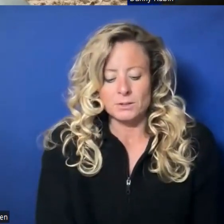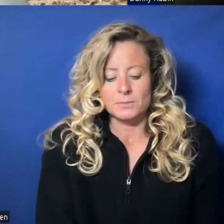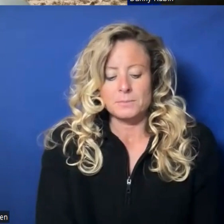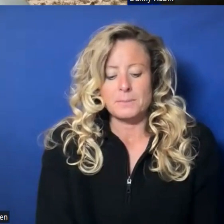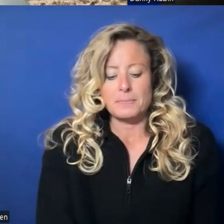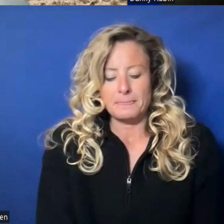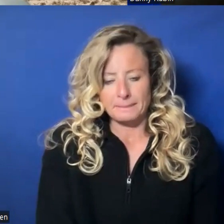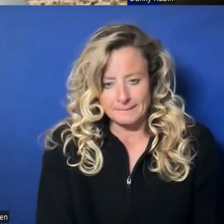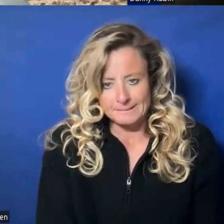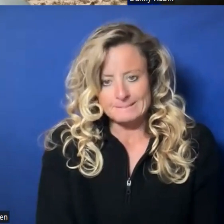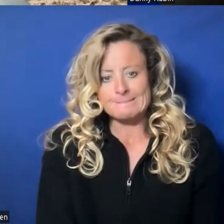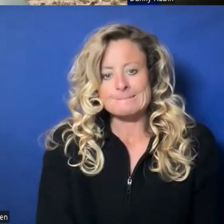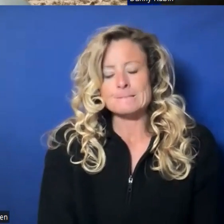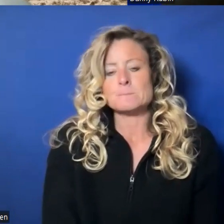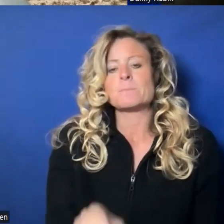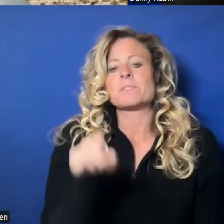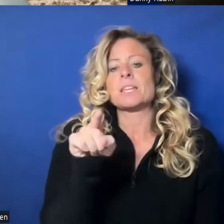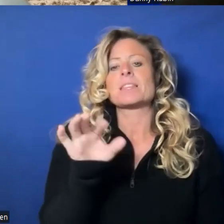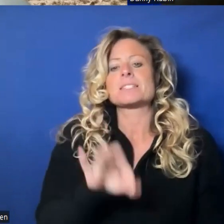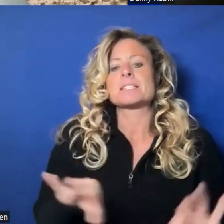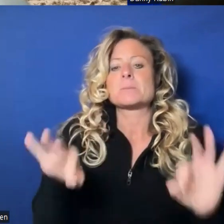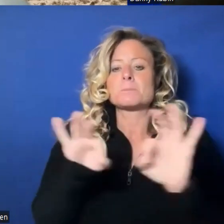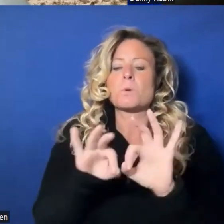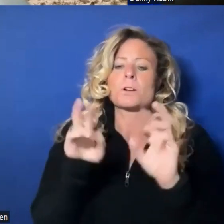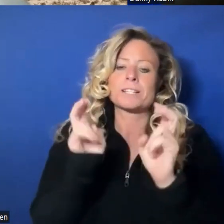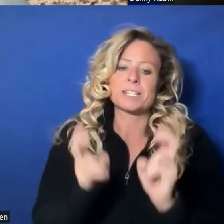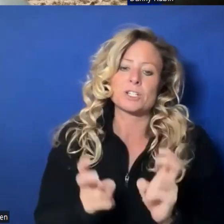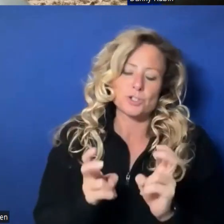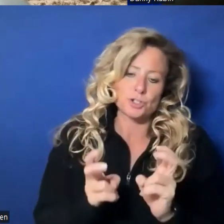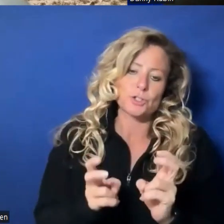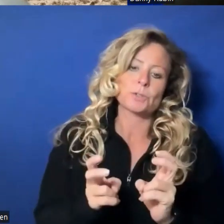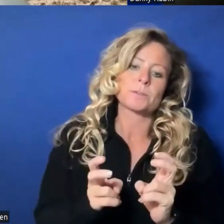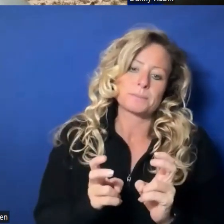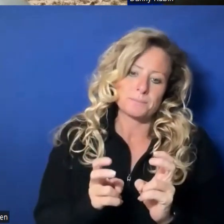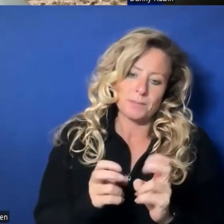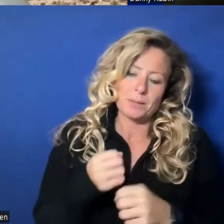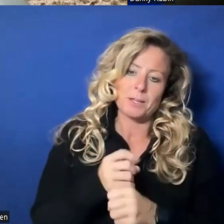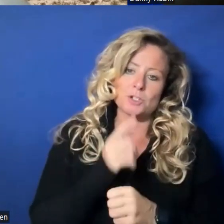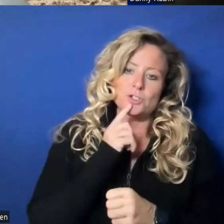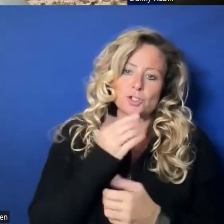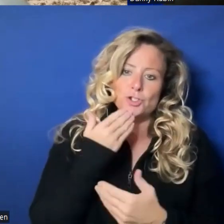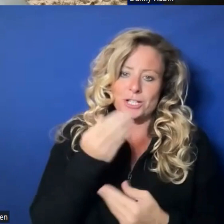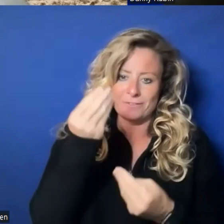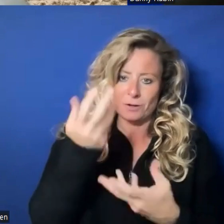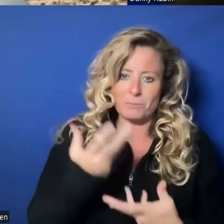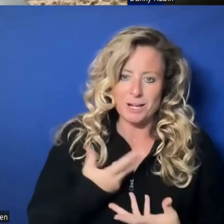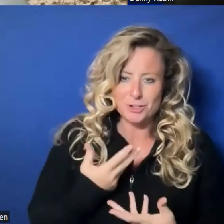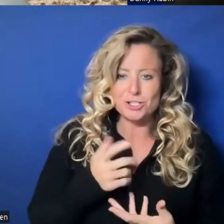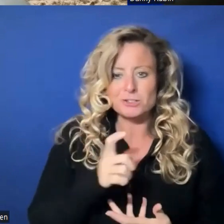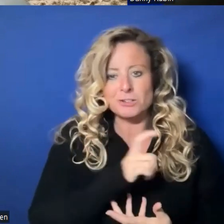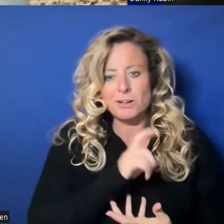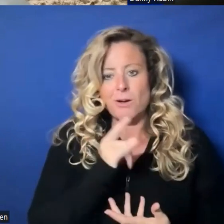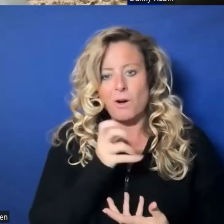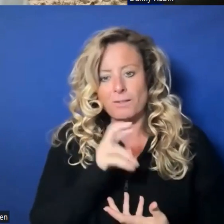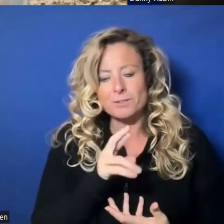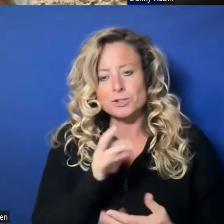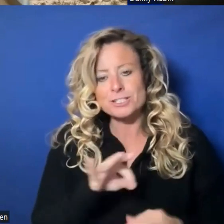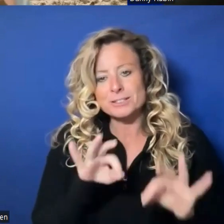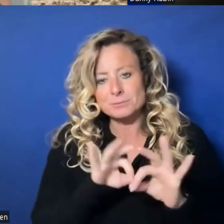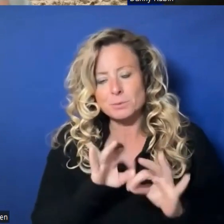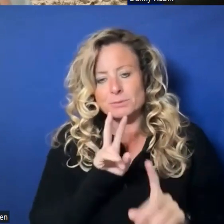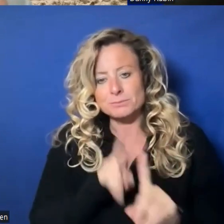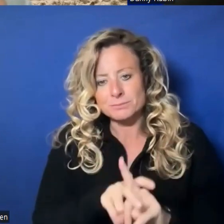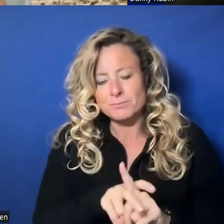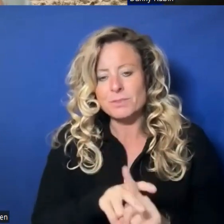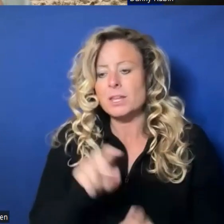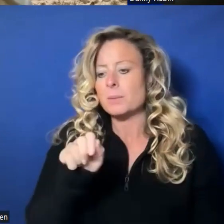this is the most important issue. Yes, math is important. Being a good information officer is important, but